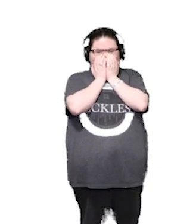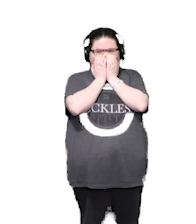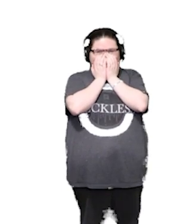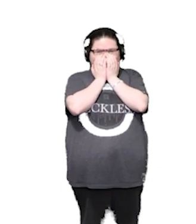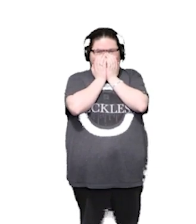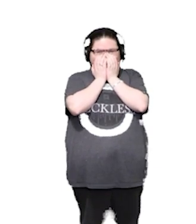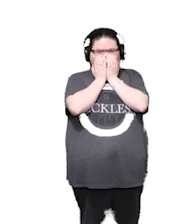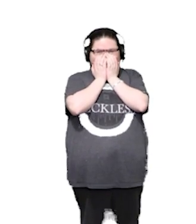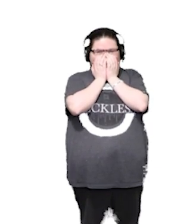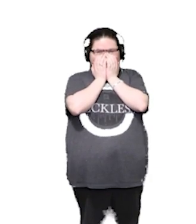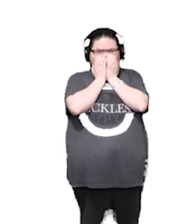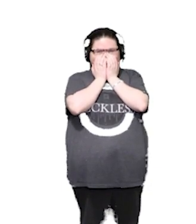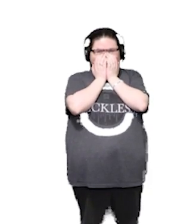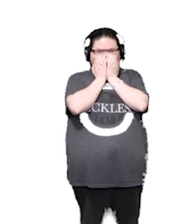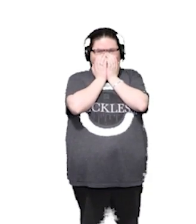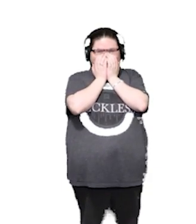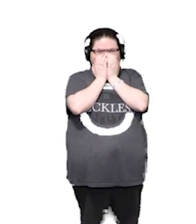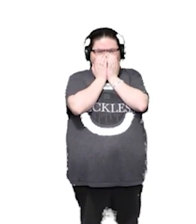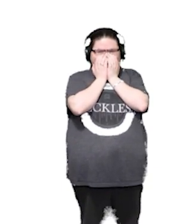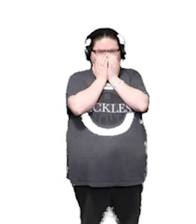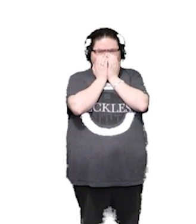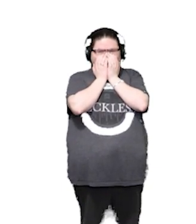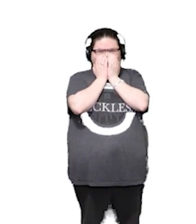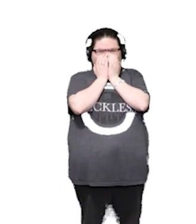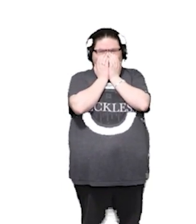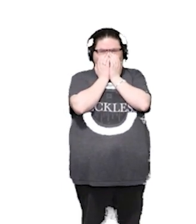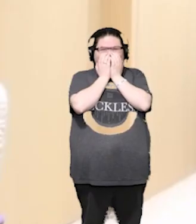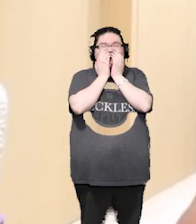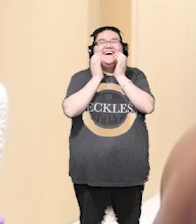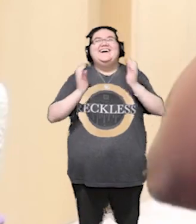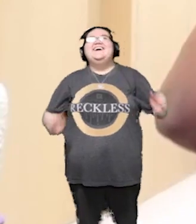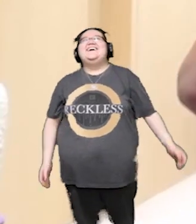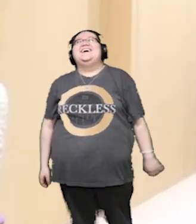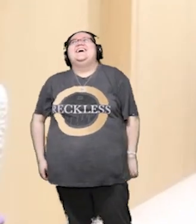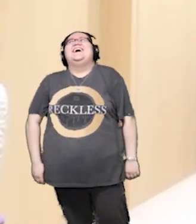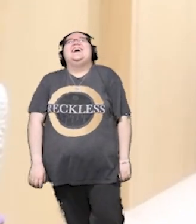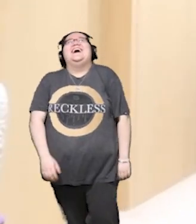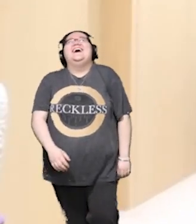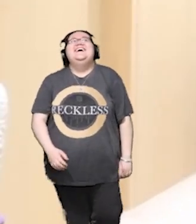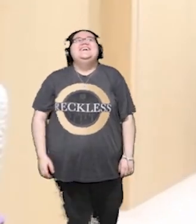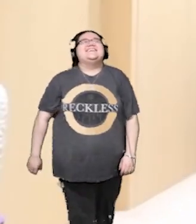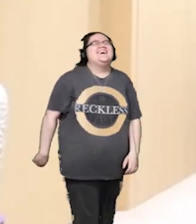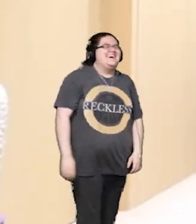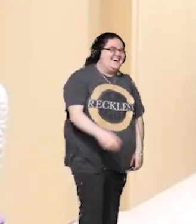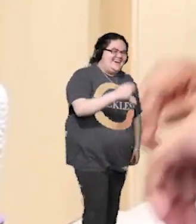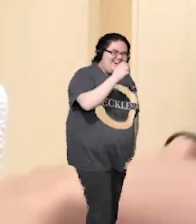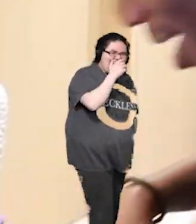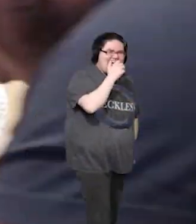warming because they're trying to stop cool down the earth. Oh my God.